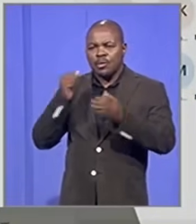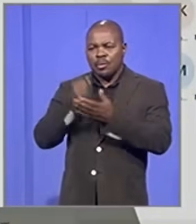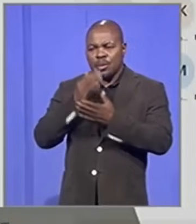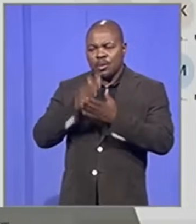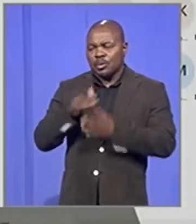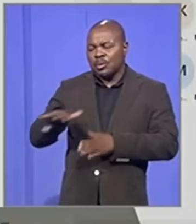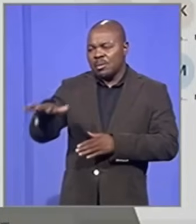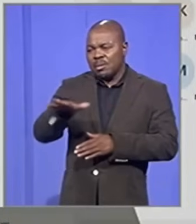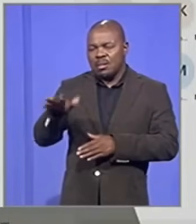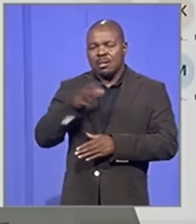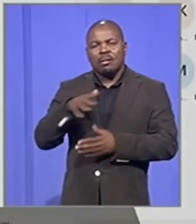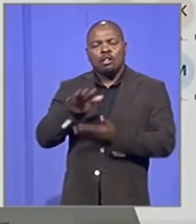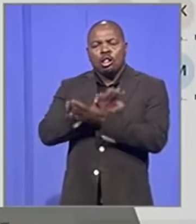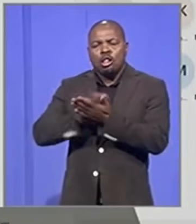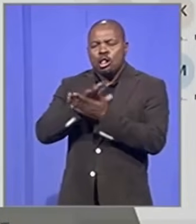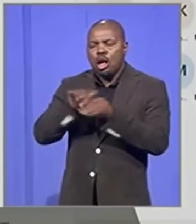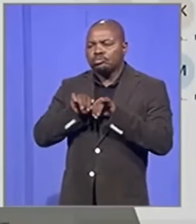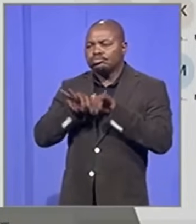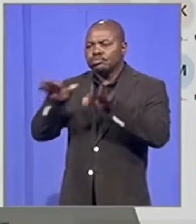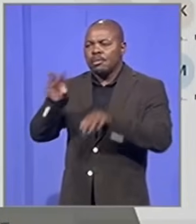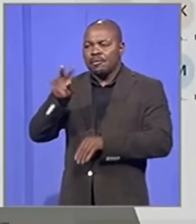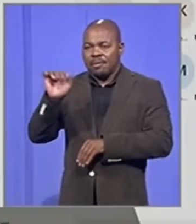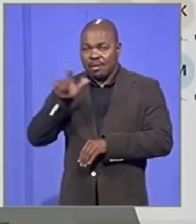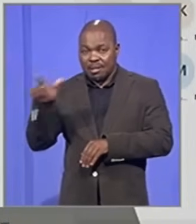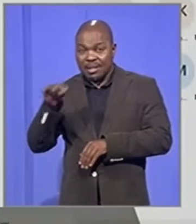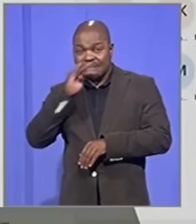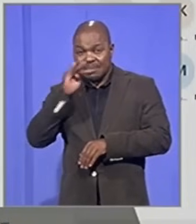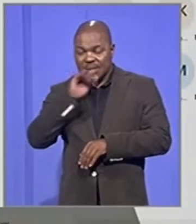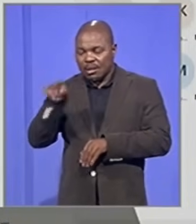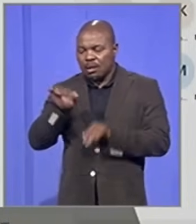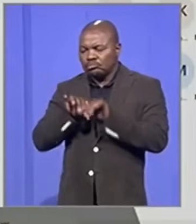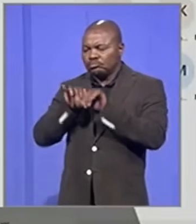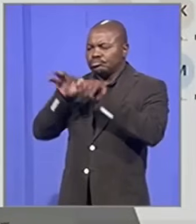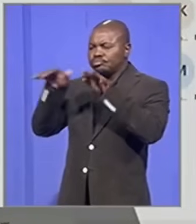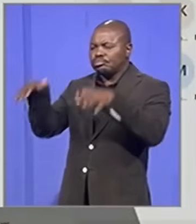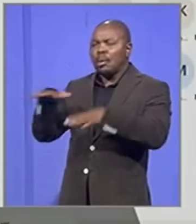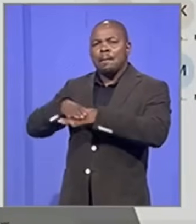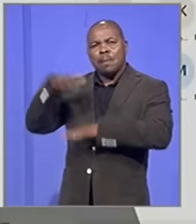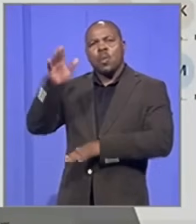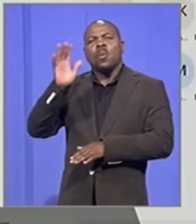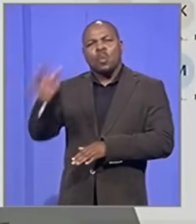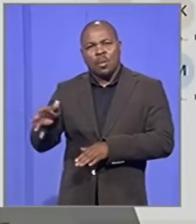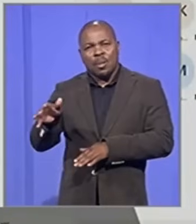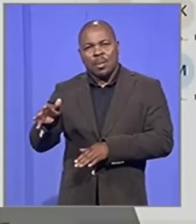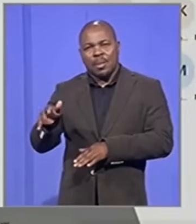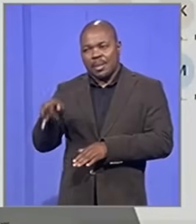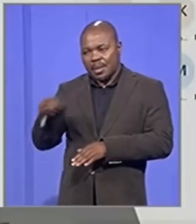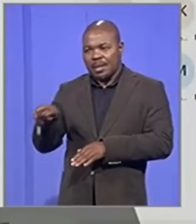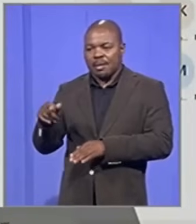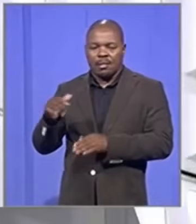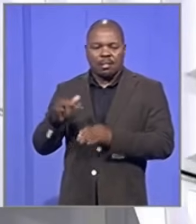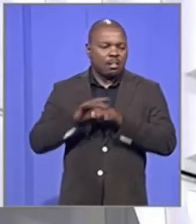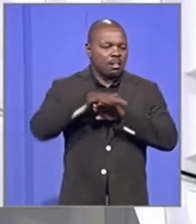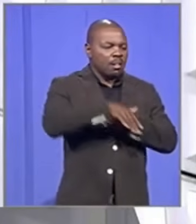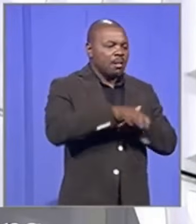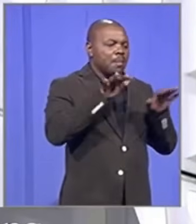VAL is not dealt with, then that there would be lots of spillages going to, and this was going right into people's